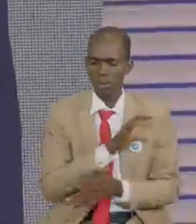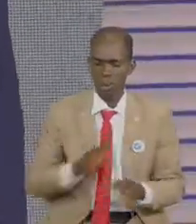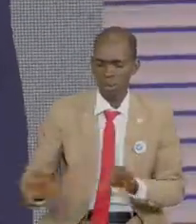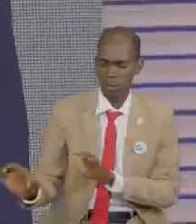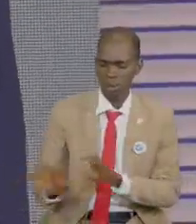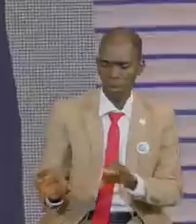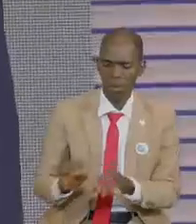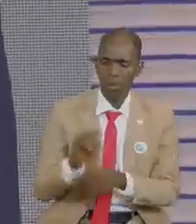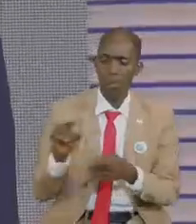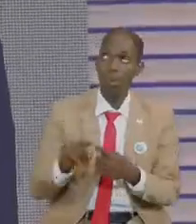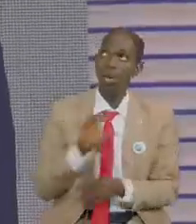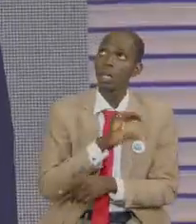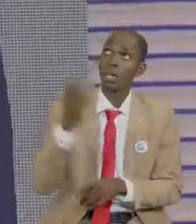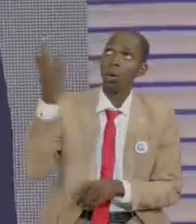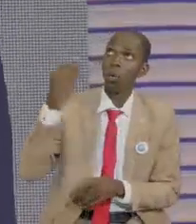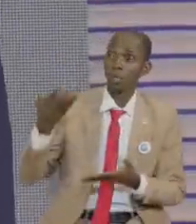when he was on earth.